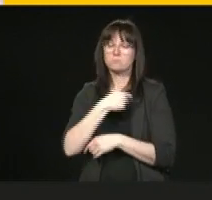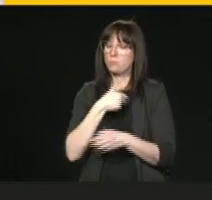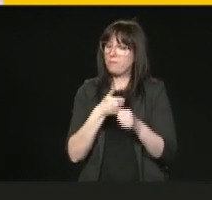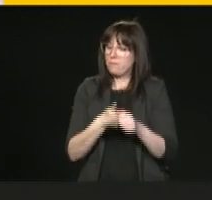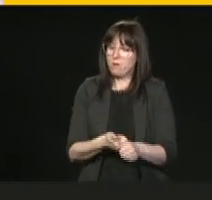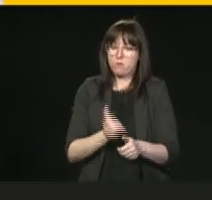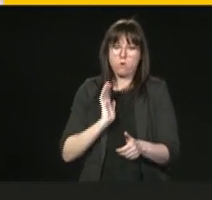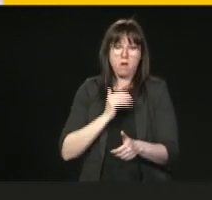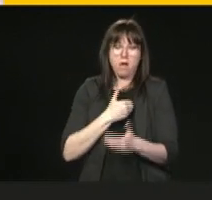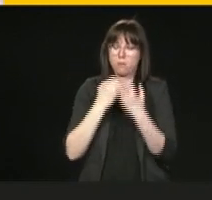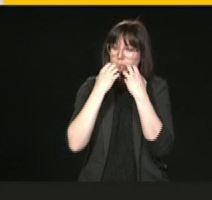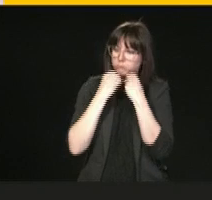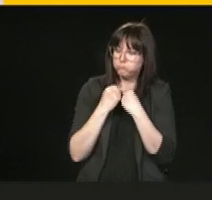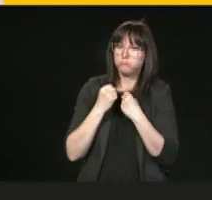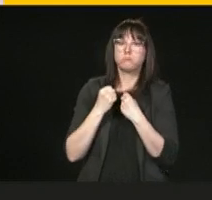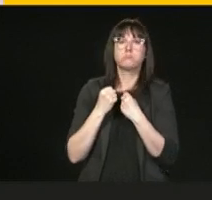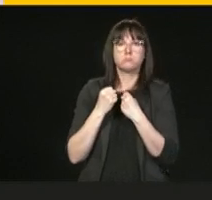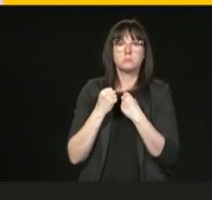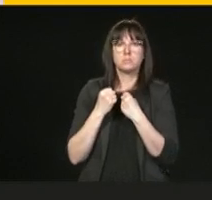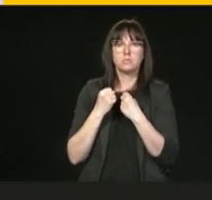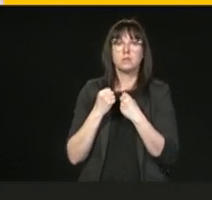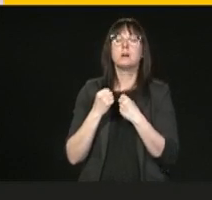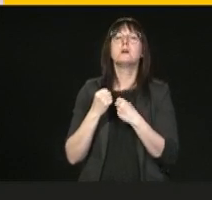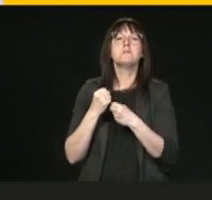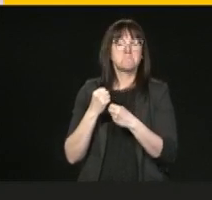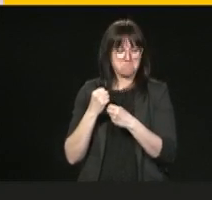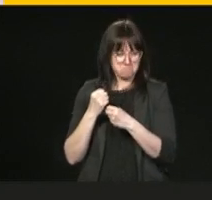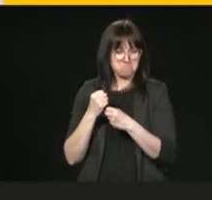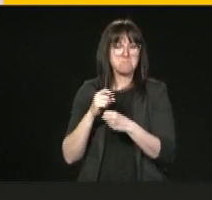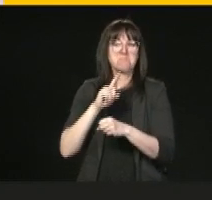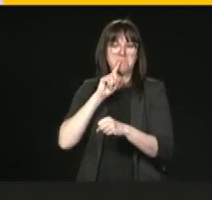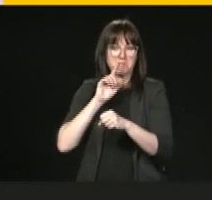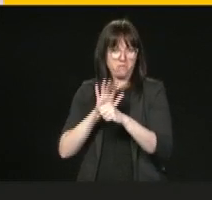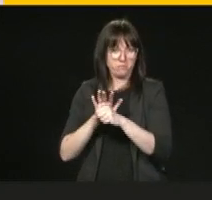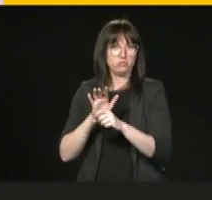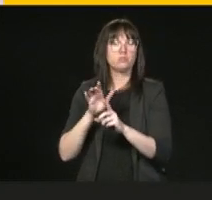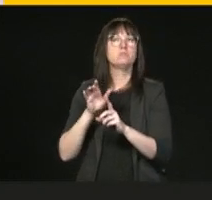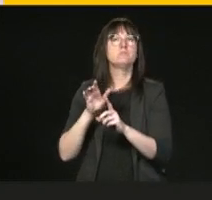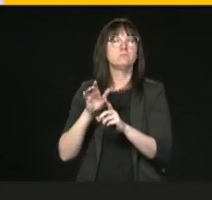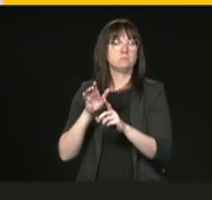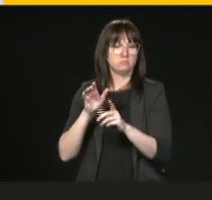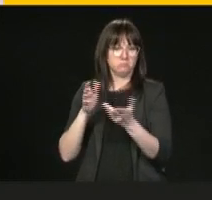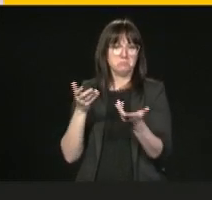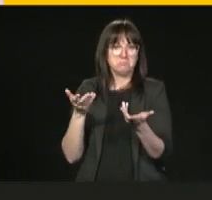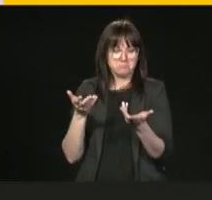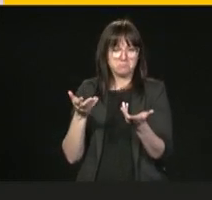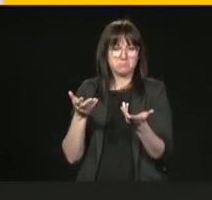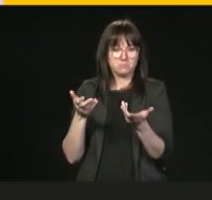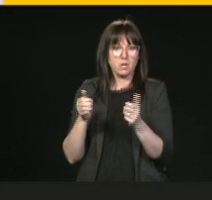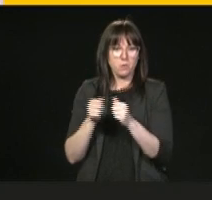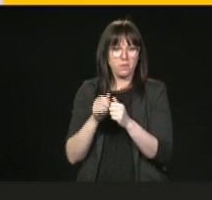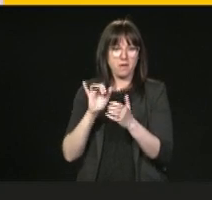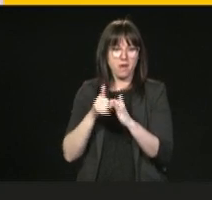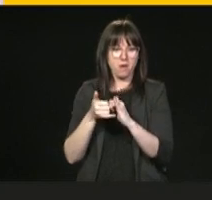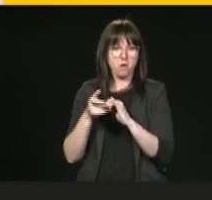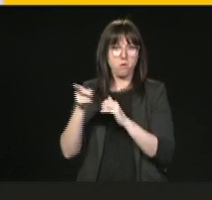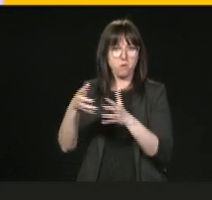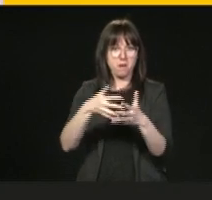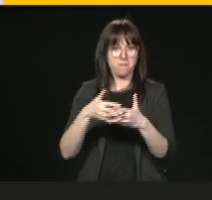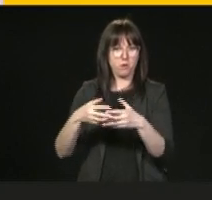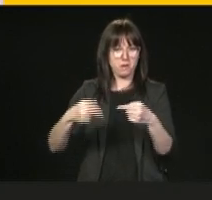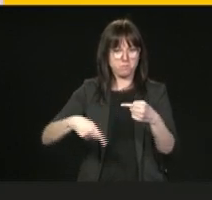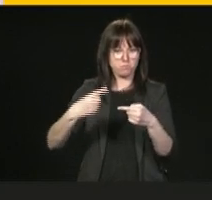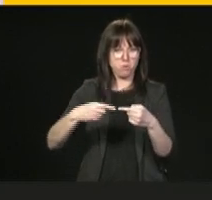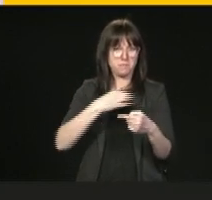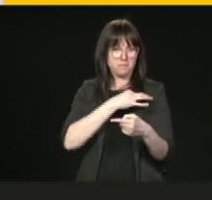an extremely important one. We got assurances consistent with the way that the American border